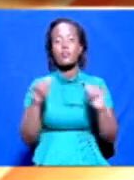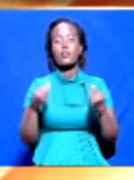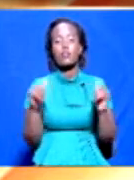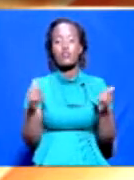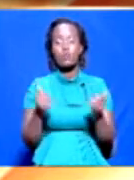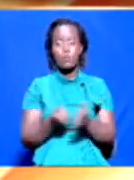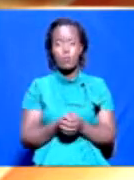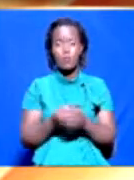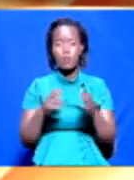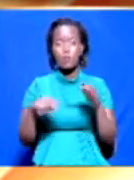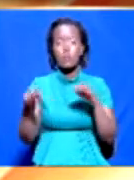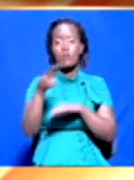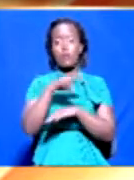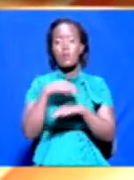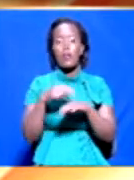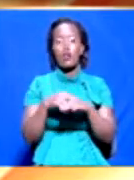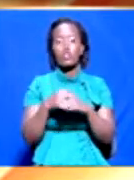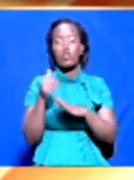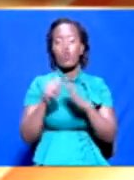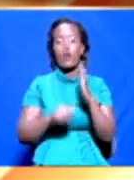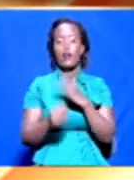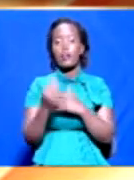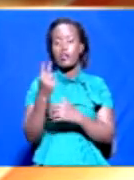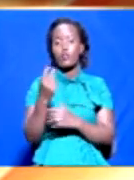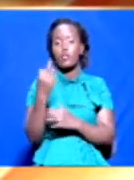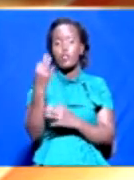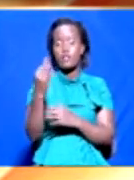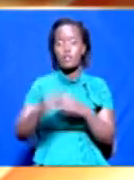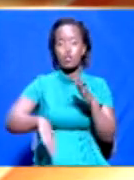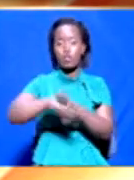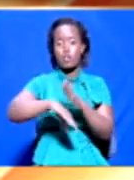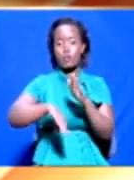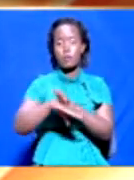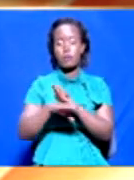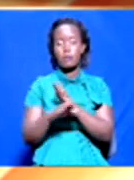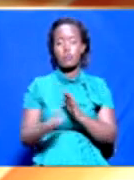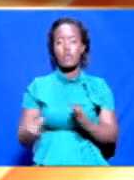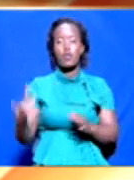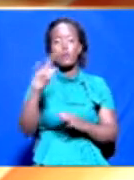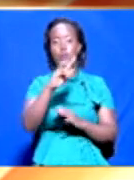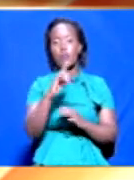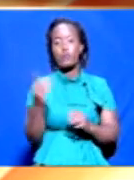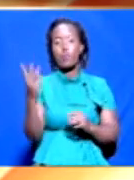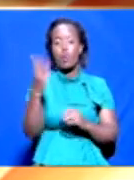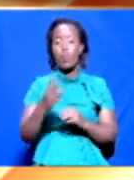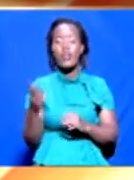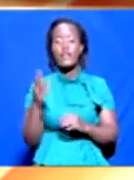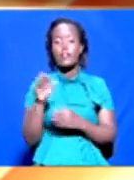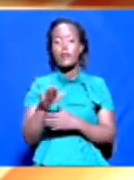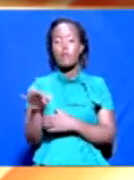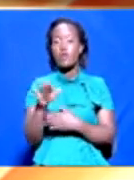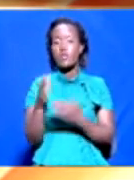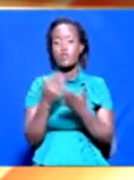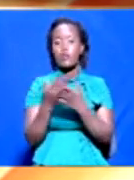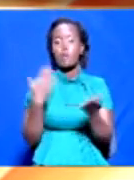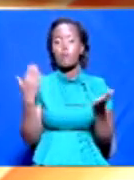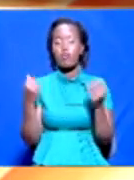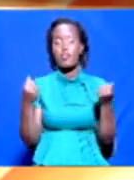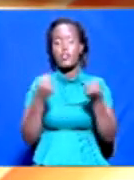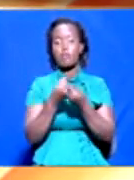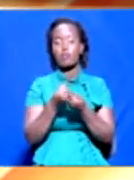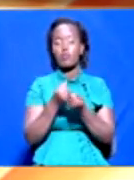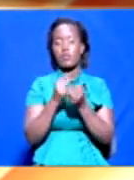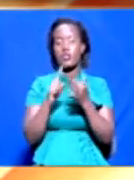national under-23 soccer team emerging stars left the country Wednesday morning ahead of the CECAFA Championship set to kick off